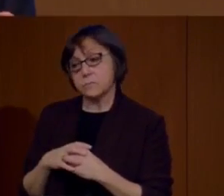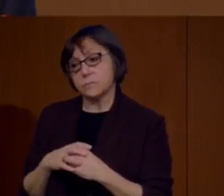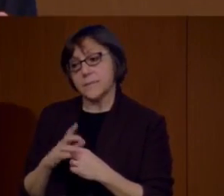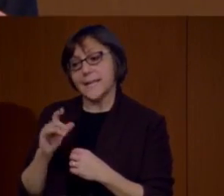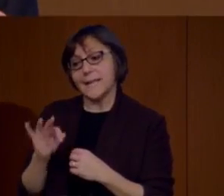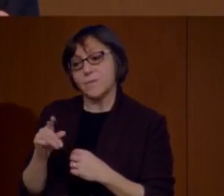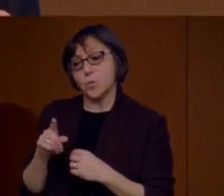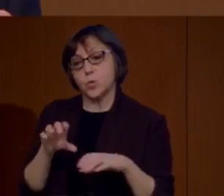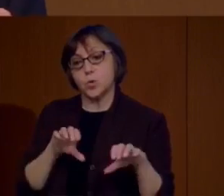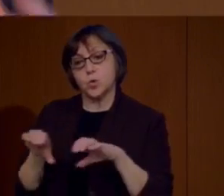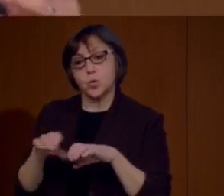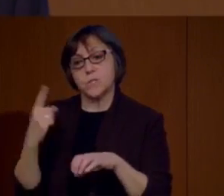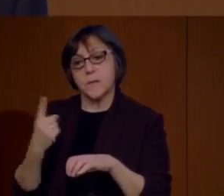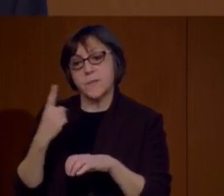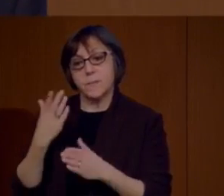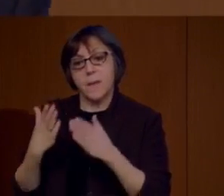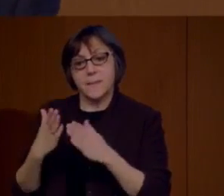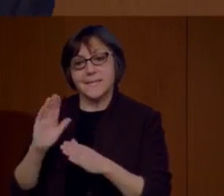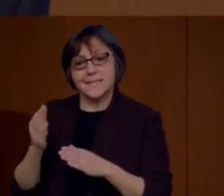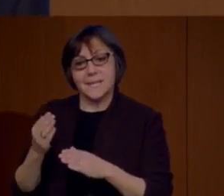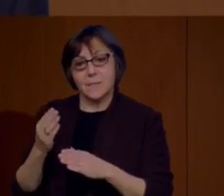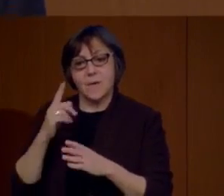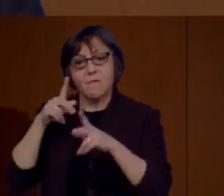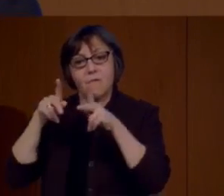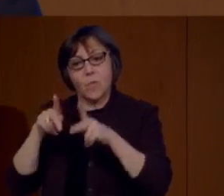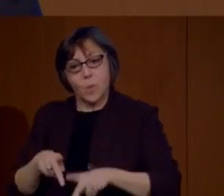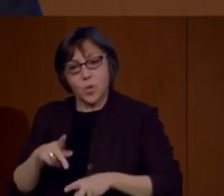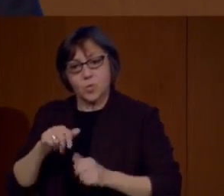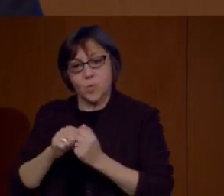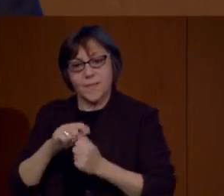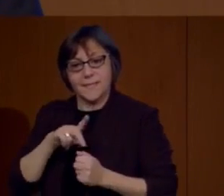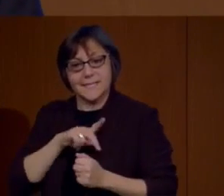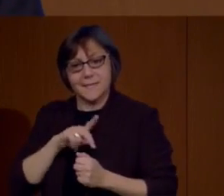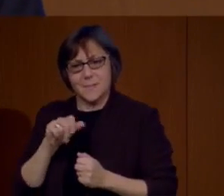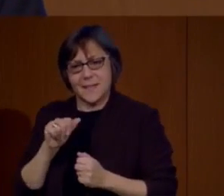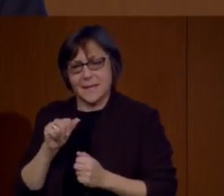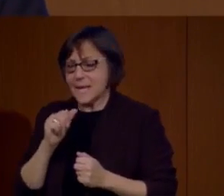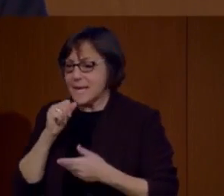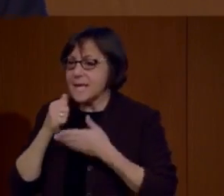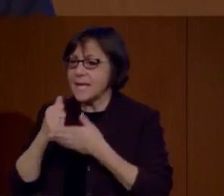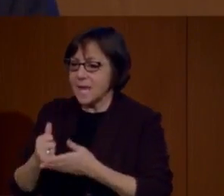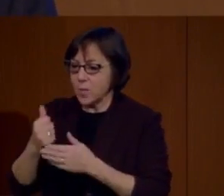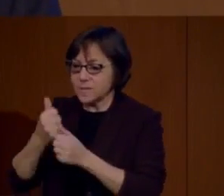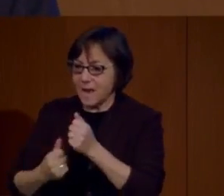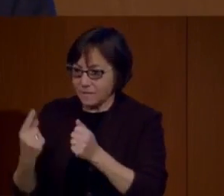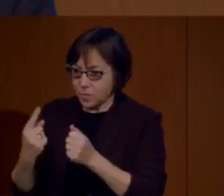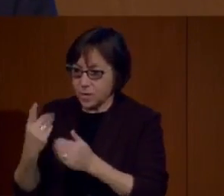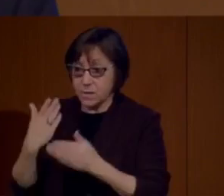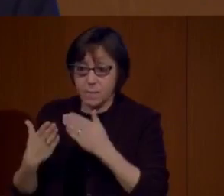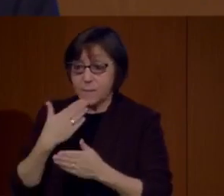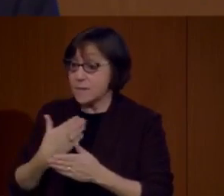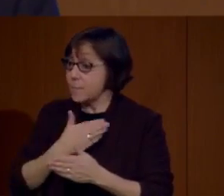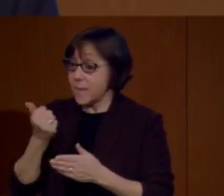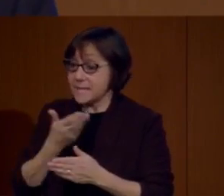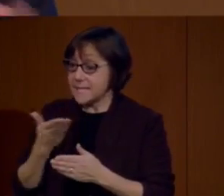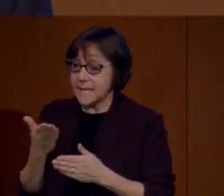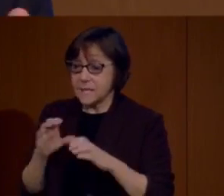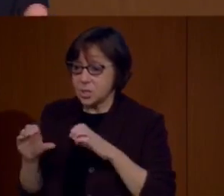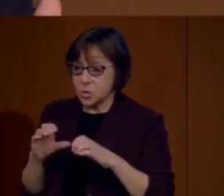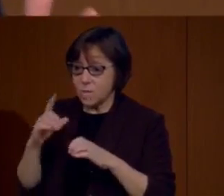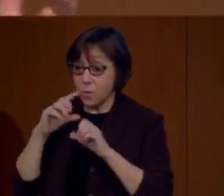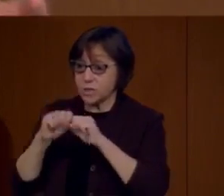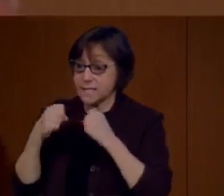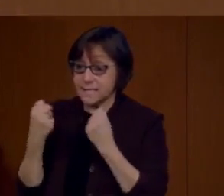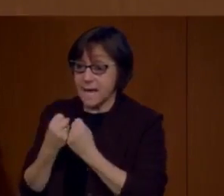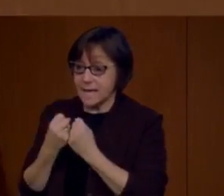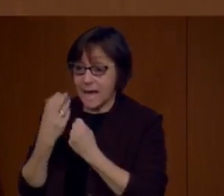might seem just for a person with a disability, it helps everybody, and may be the best thing to do for society as